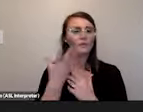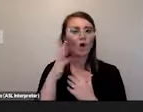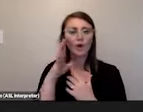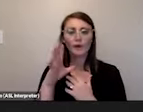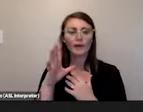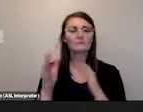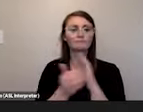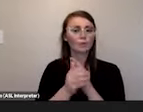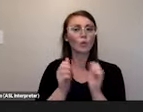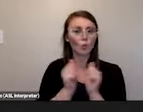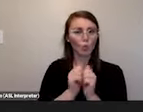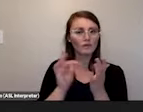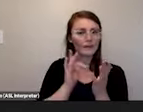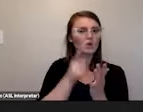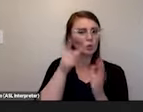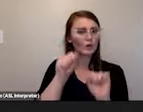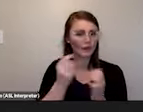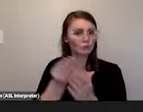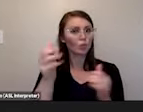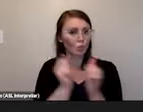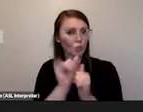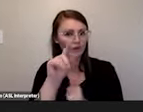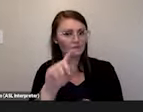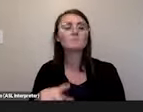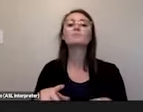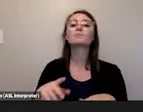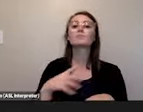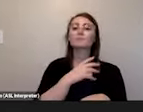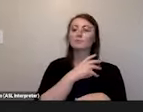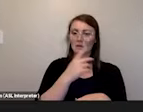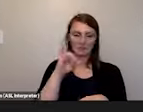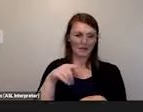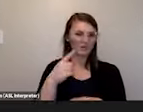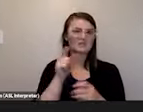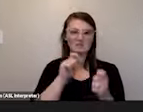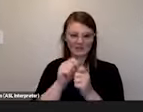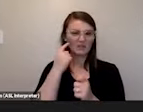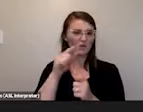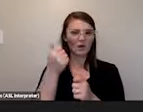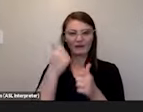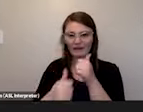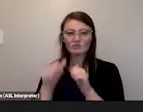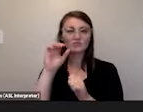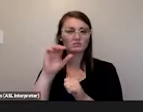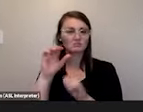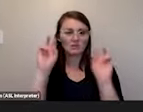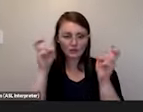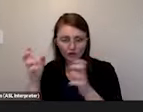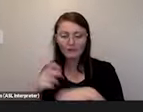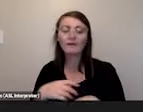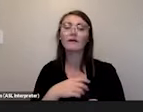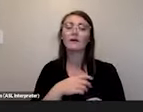can purchase with the tablet. That would be for specific subjects. And this is something where we really